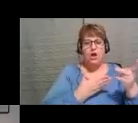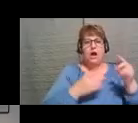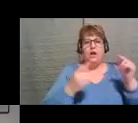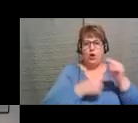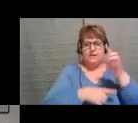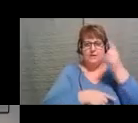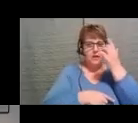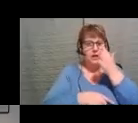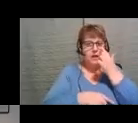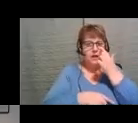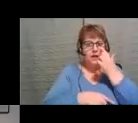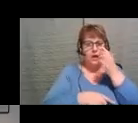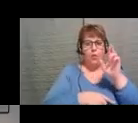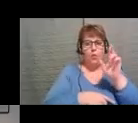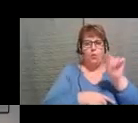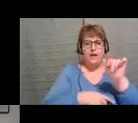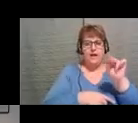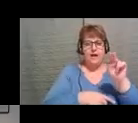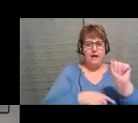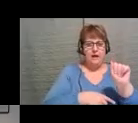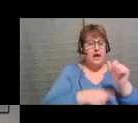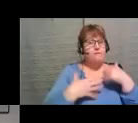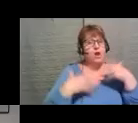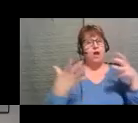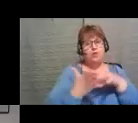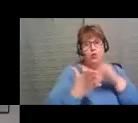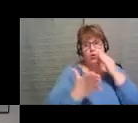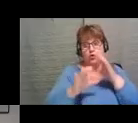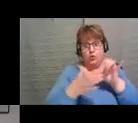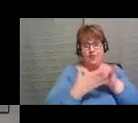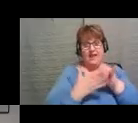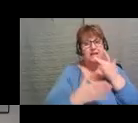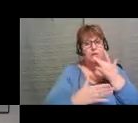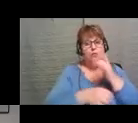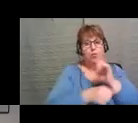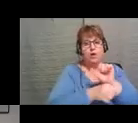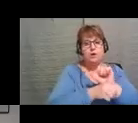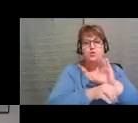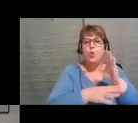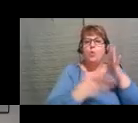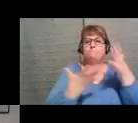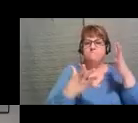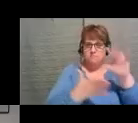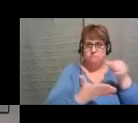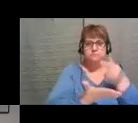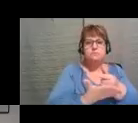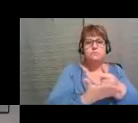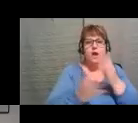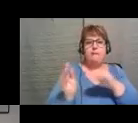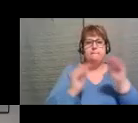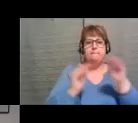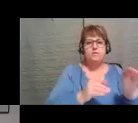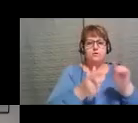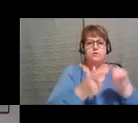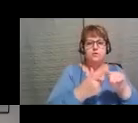man, I've got so much to learn if I'm going to do this kind of work. So I graduated and I moved to